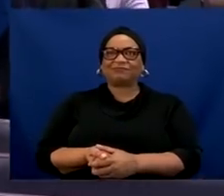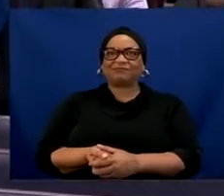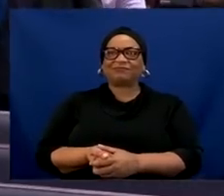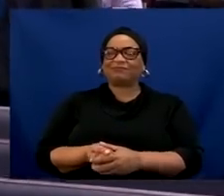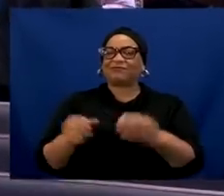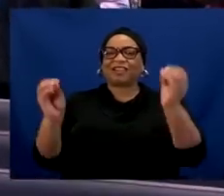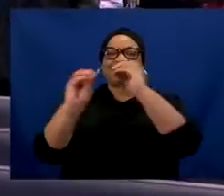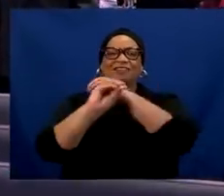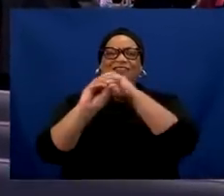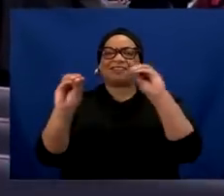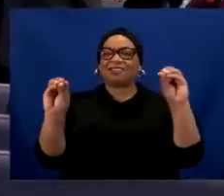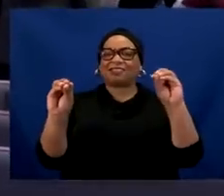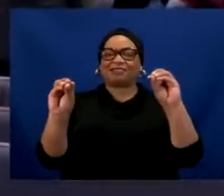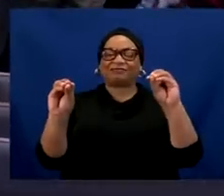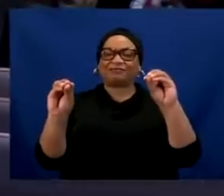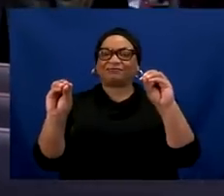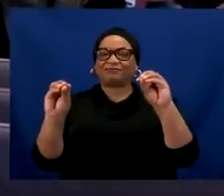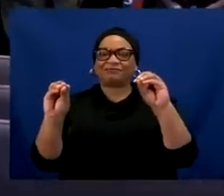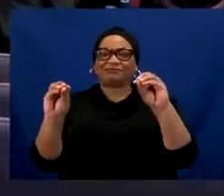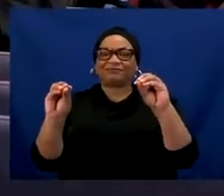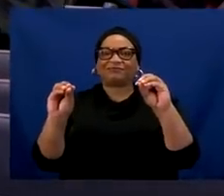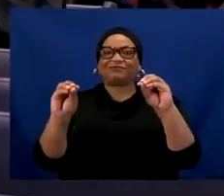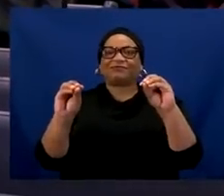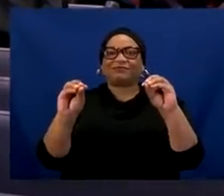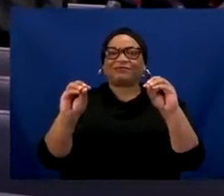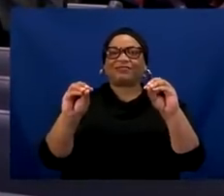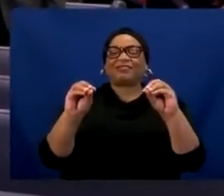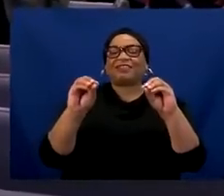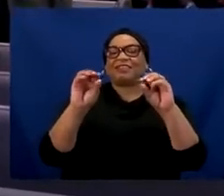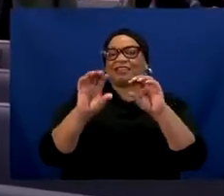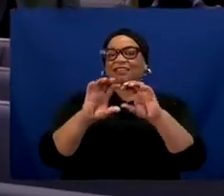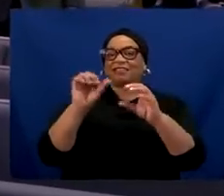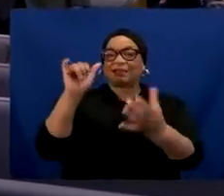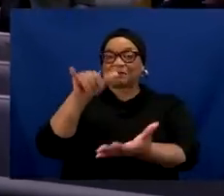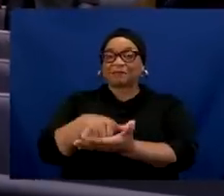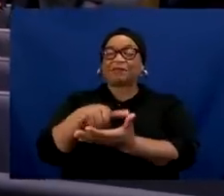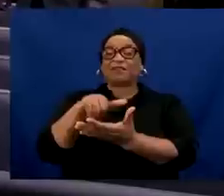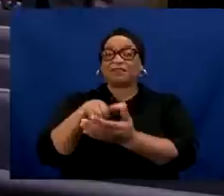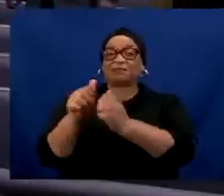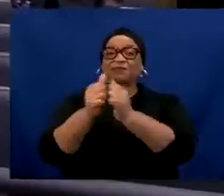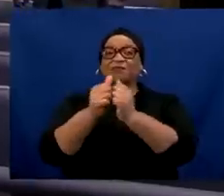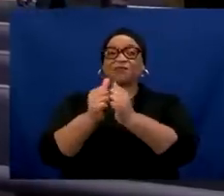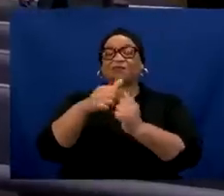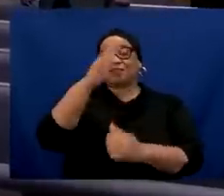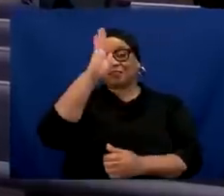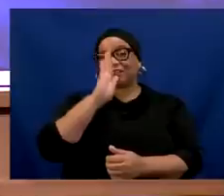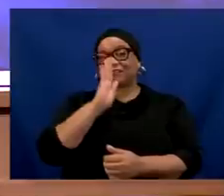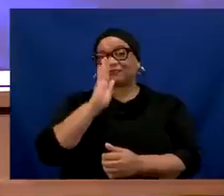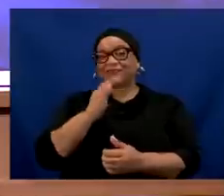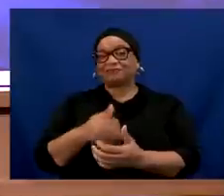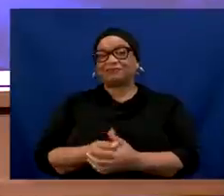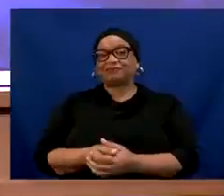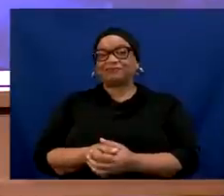Lord. Yes, Lord. Nothing shall be called impossible with God.